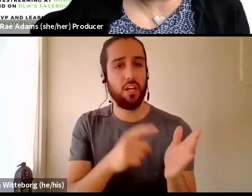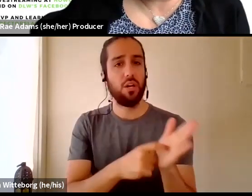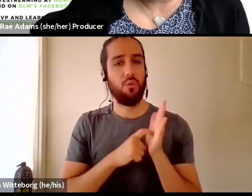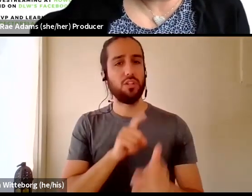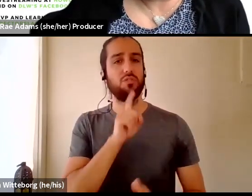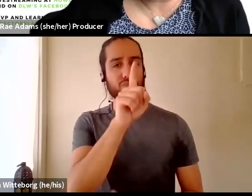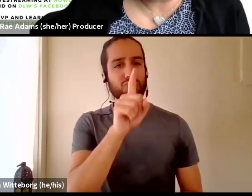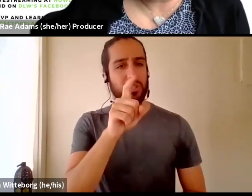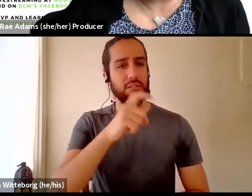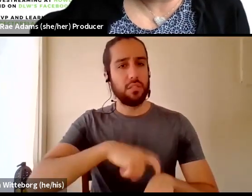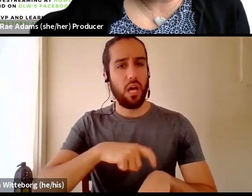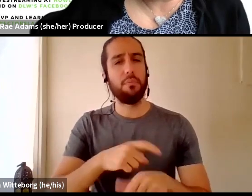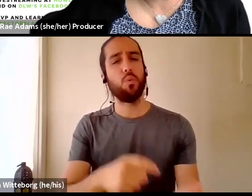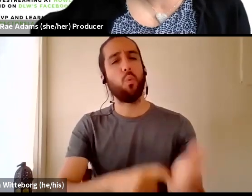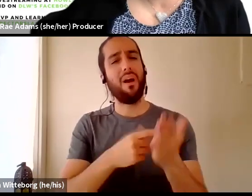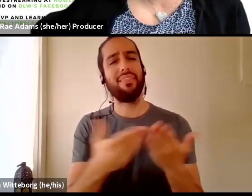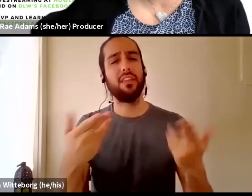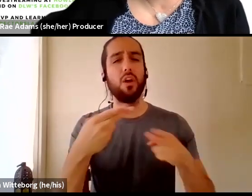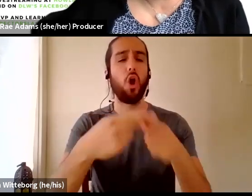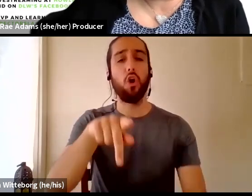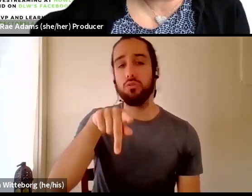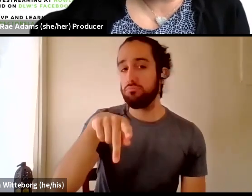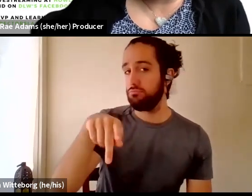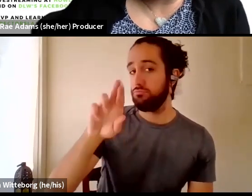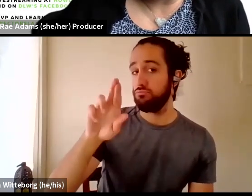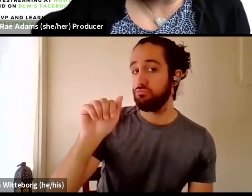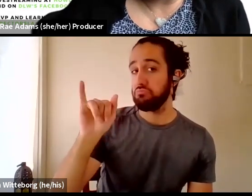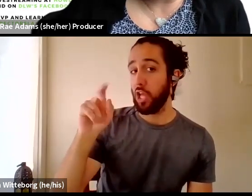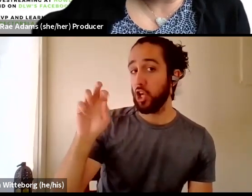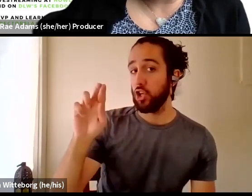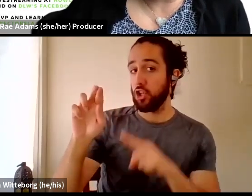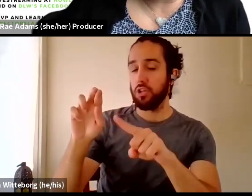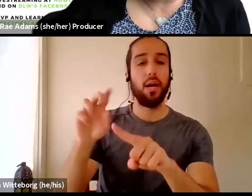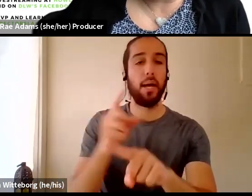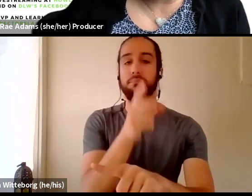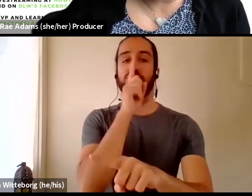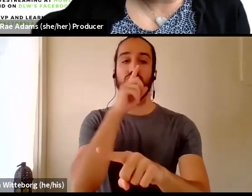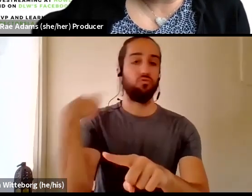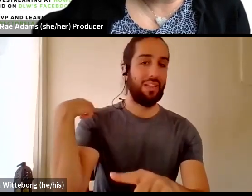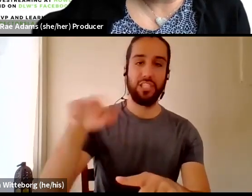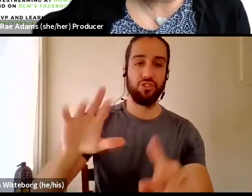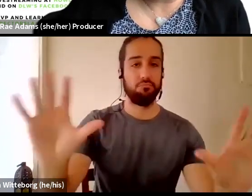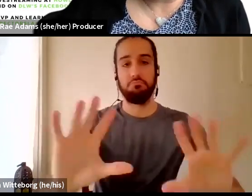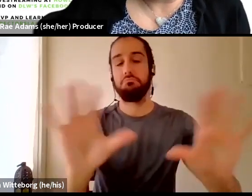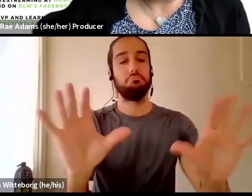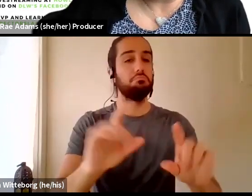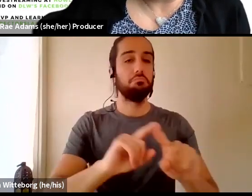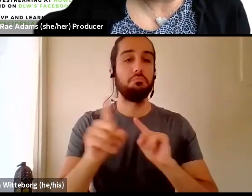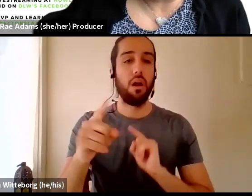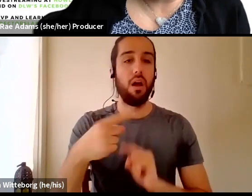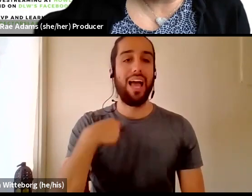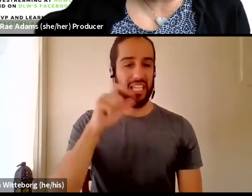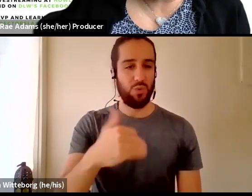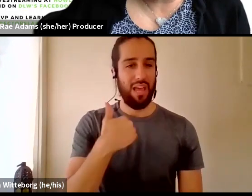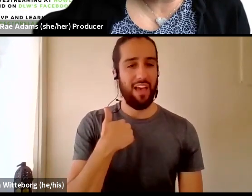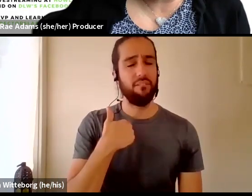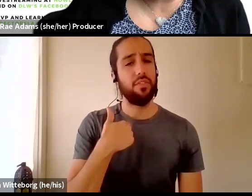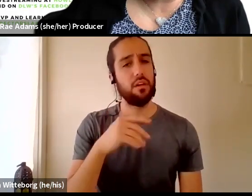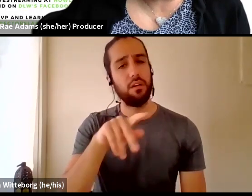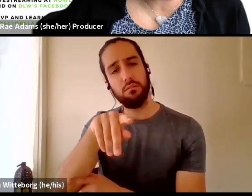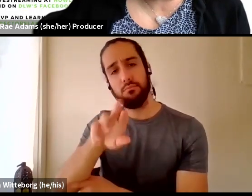called prayer, which we, you know, and I'm not speaking about this religiously, in organized religious, but I need to have the prayerful